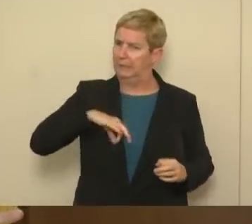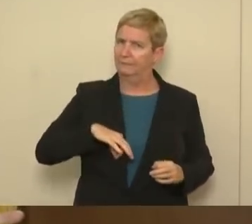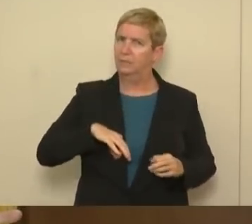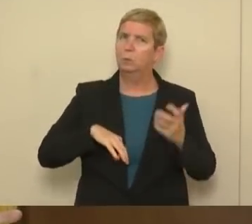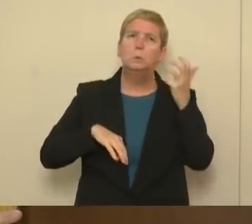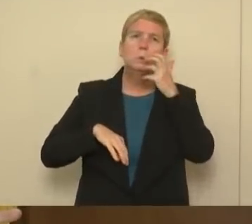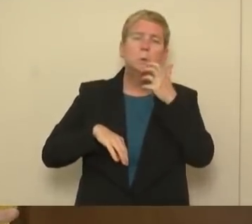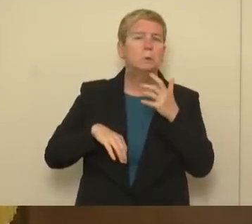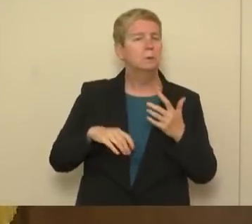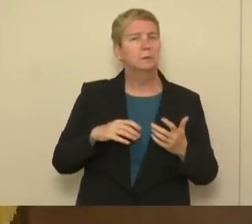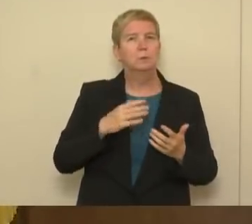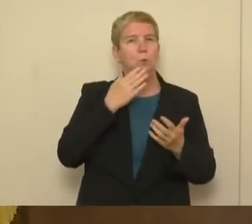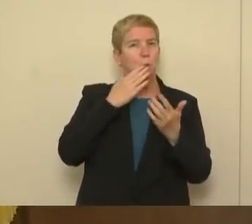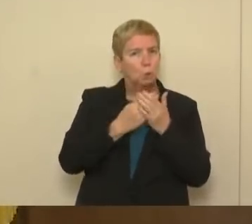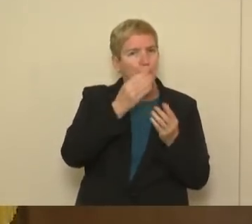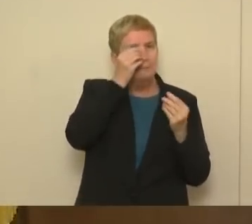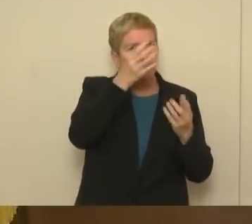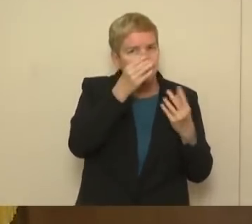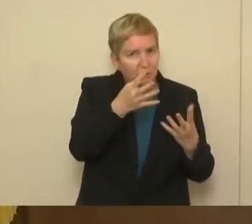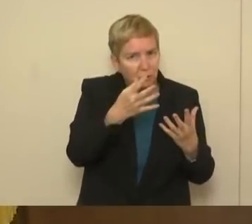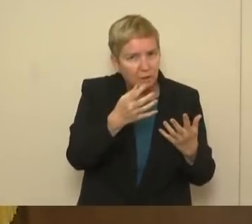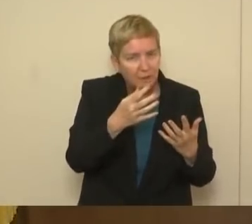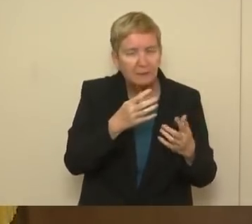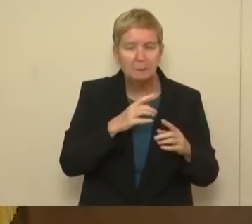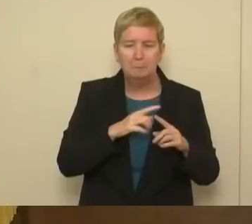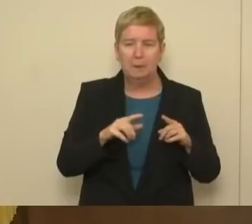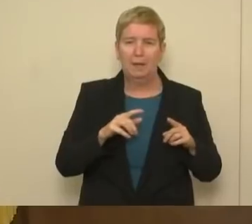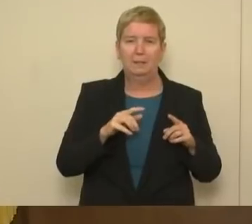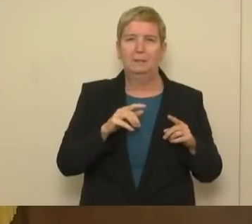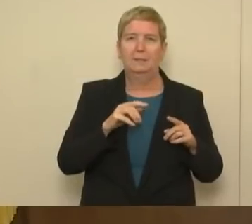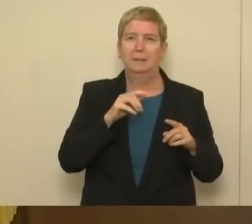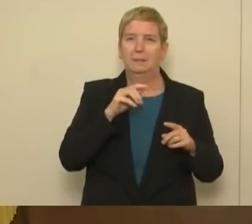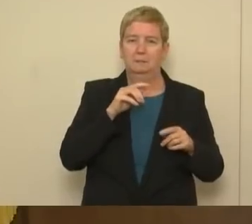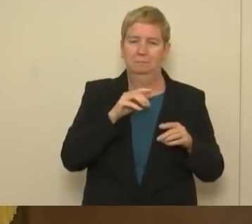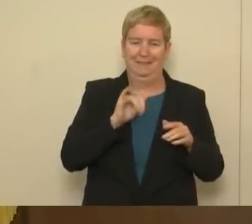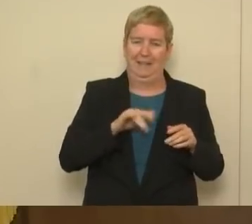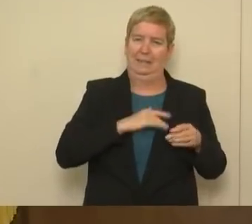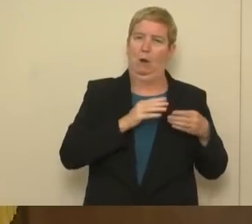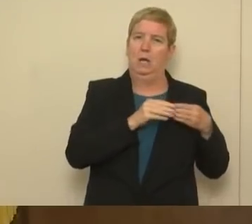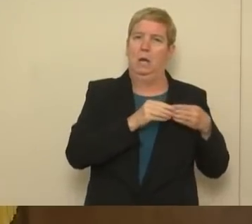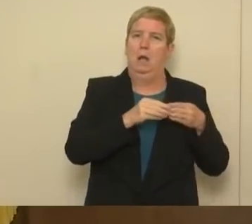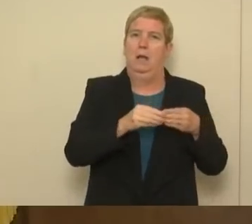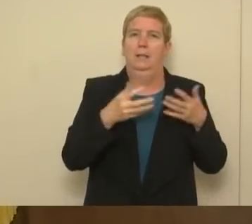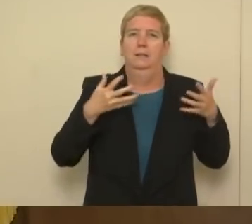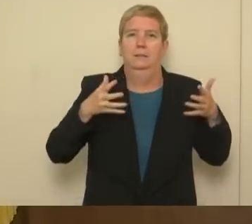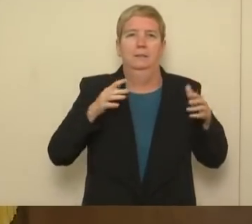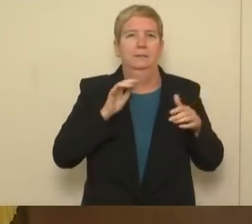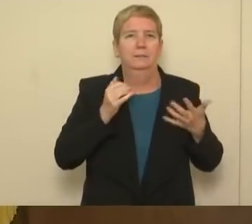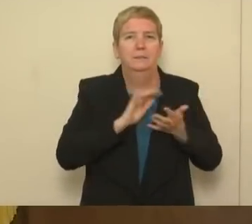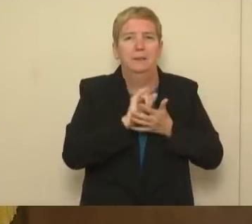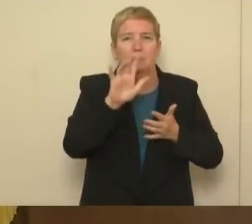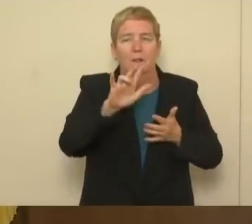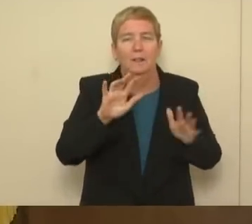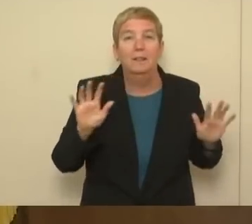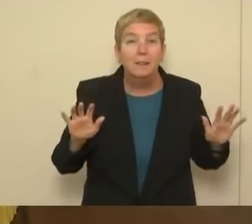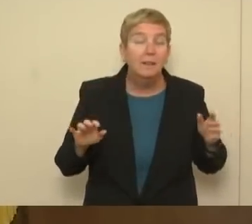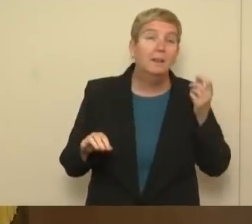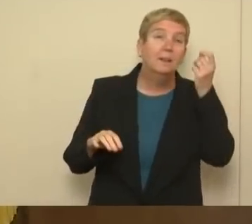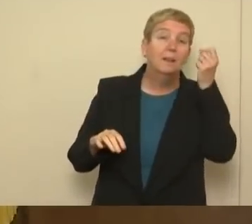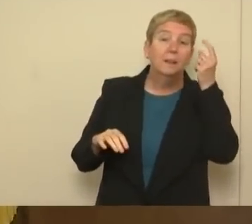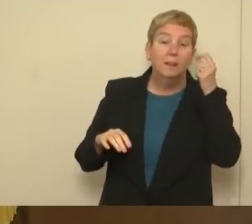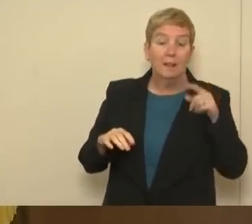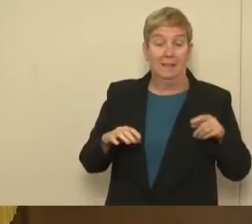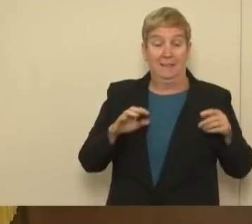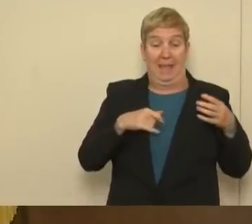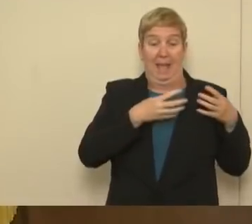this, and the lesson everyone is learning around the globe is the length of time for which you